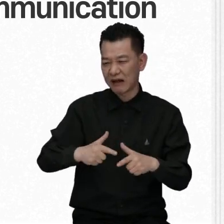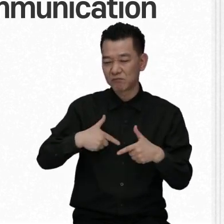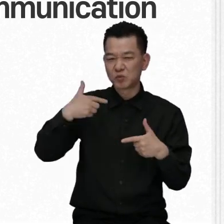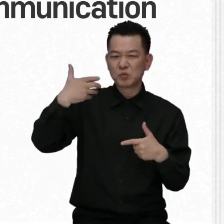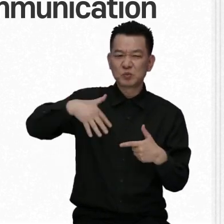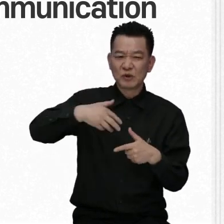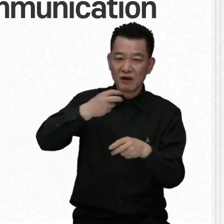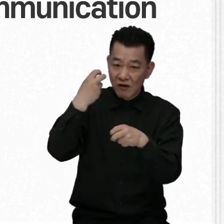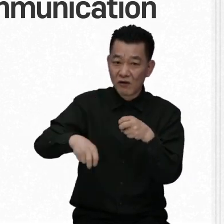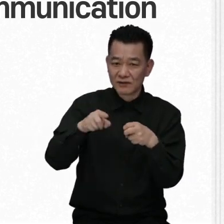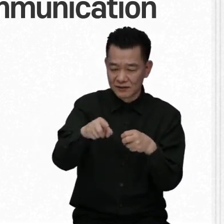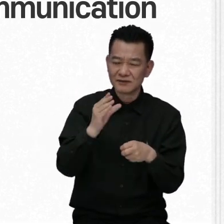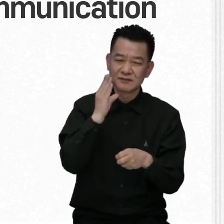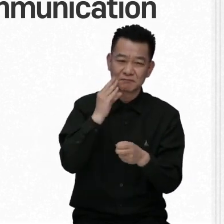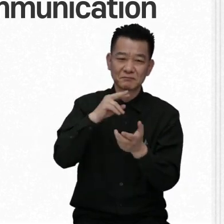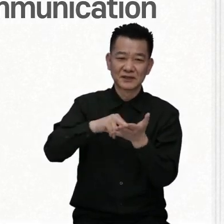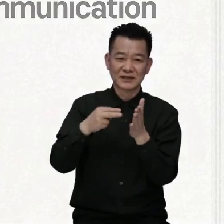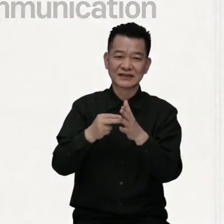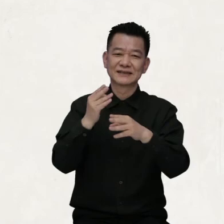regarded as disabilities.